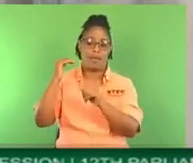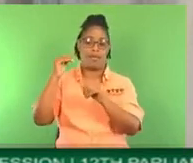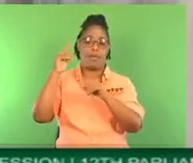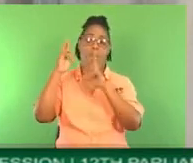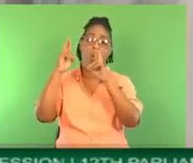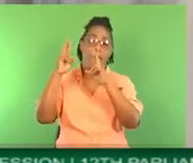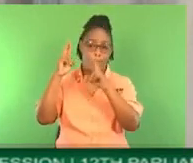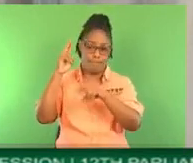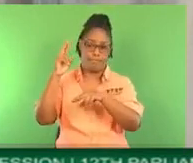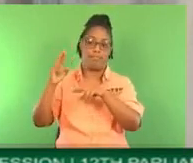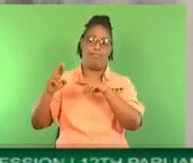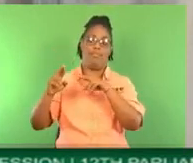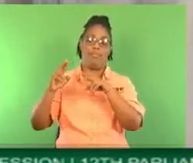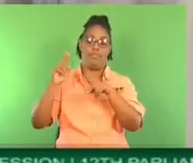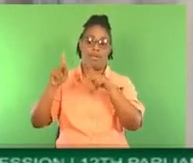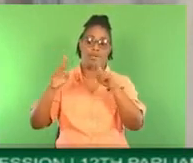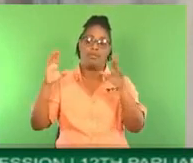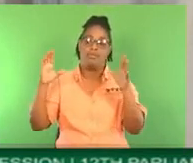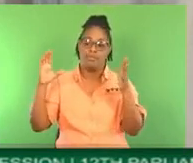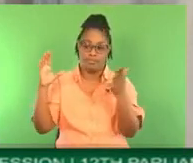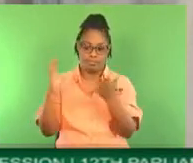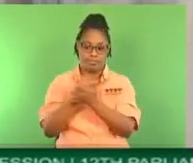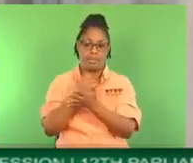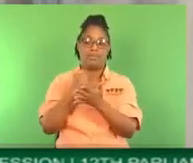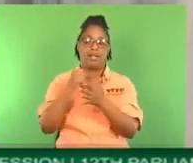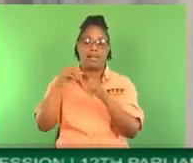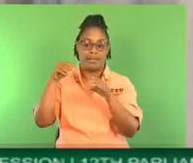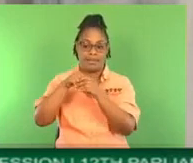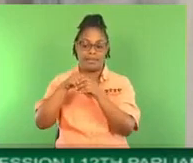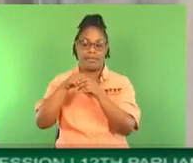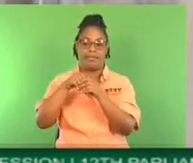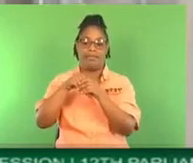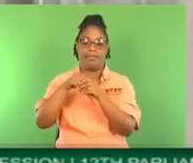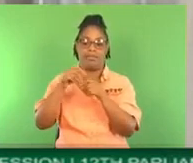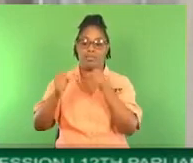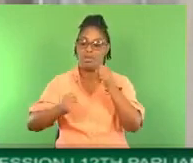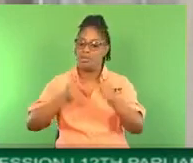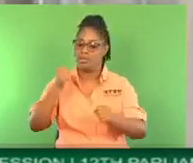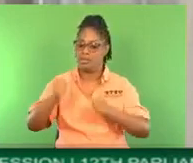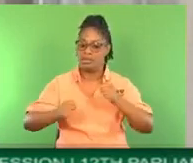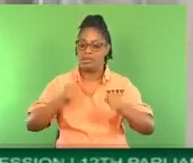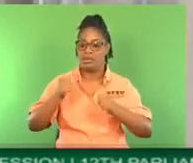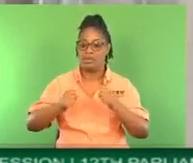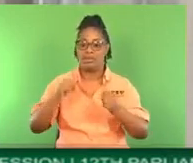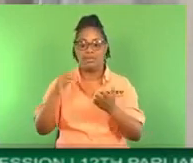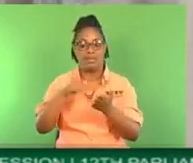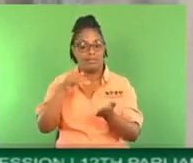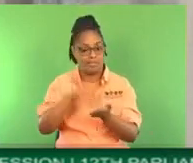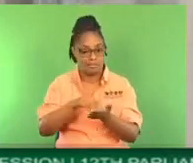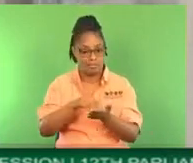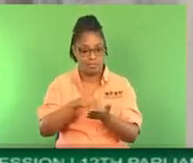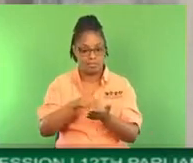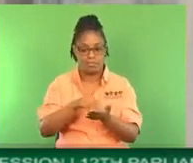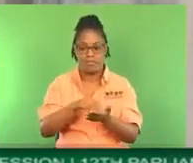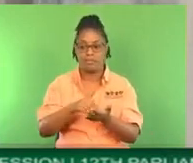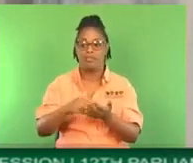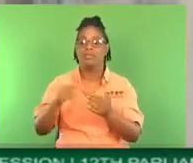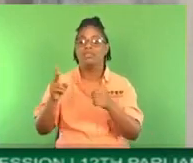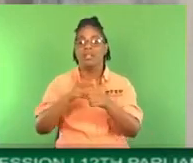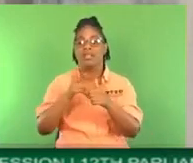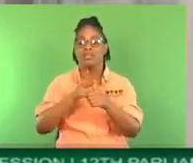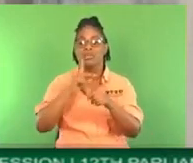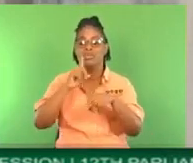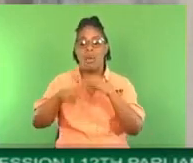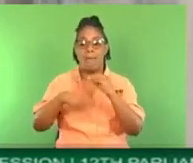that, again, this government is always about rural neglect. Secondly, you mentioned about